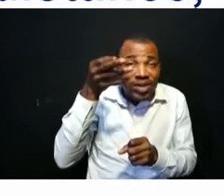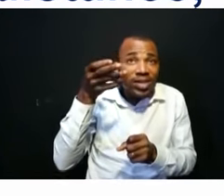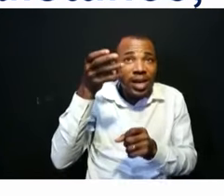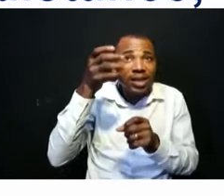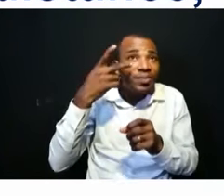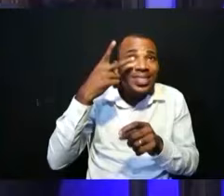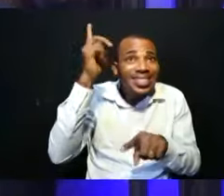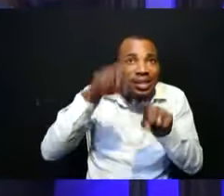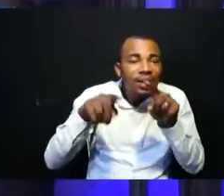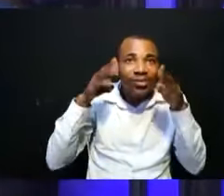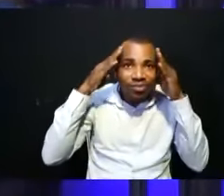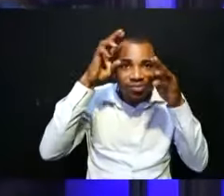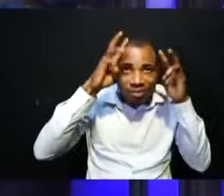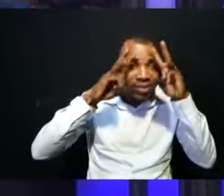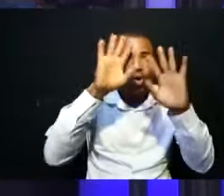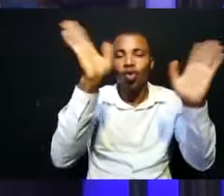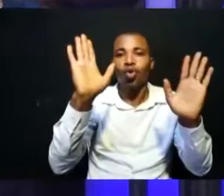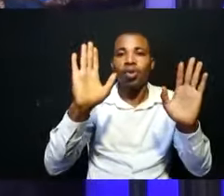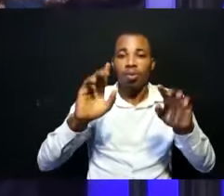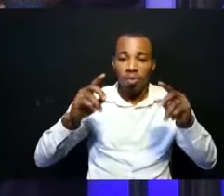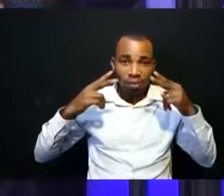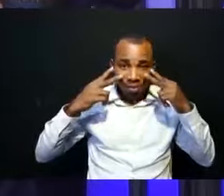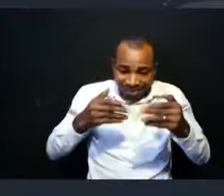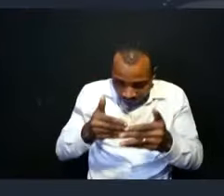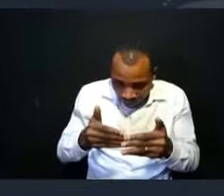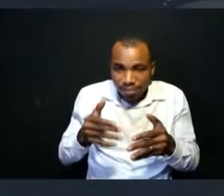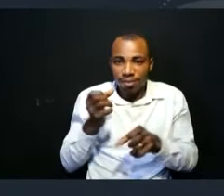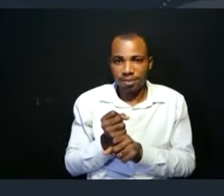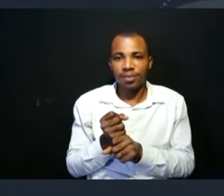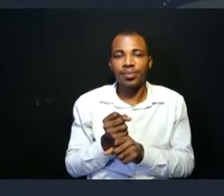Do something about your situation means work at it.